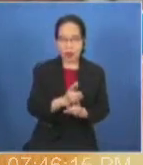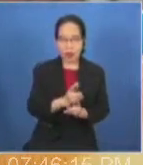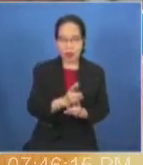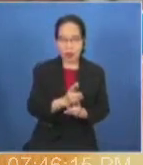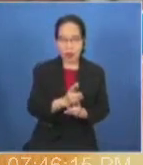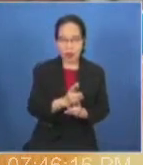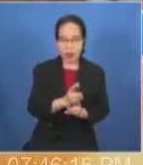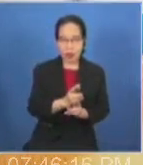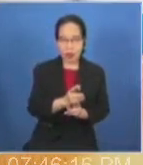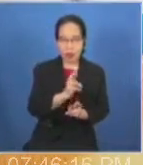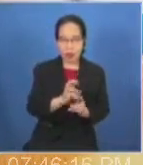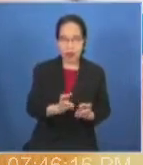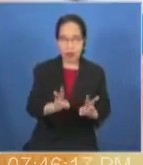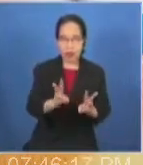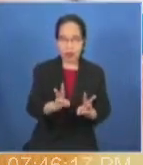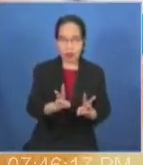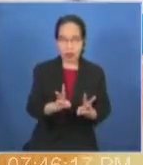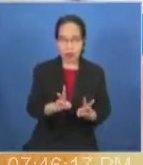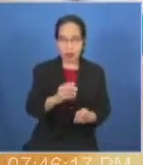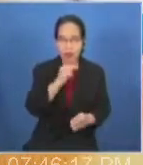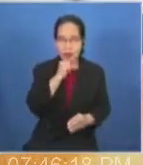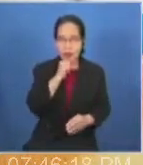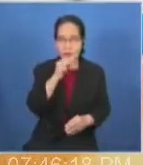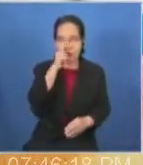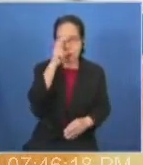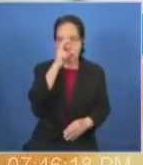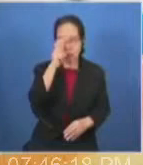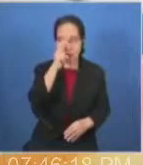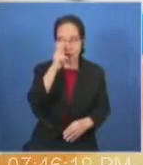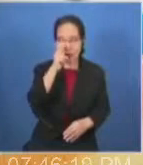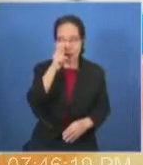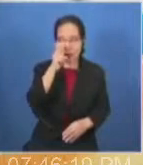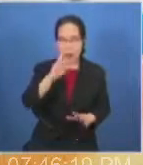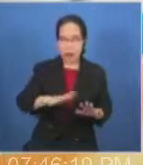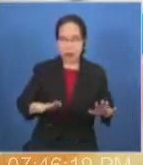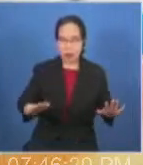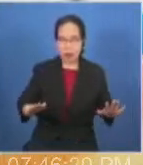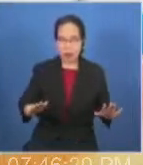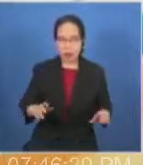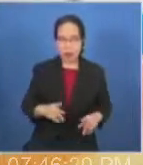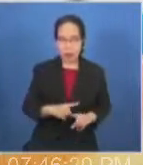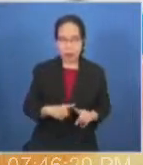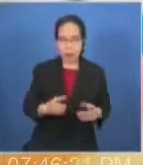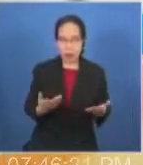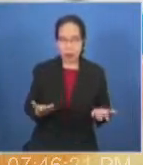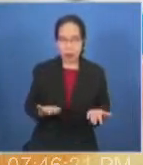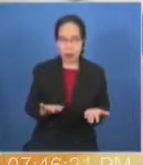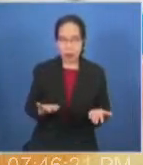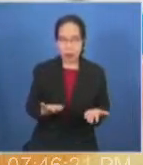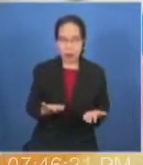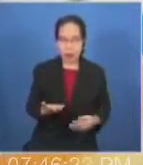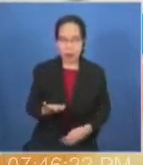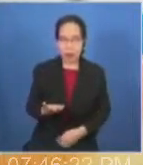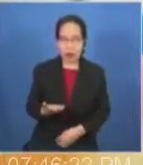them, for them to grow in the right path. I'm not strict concerning my children.